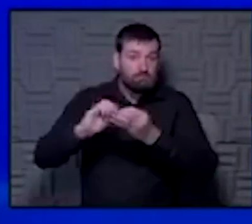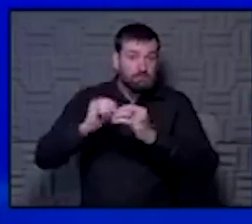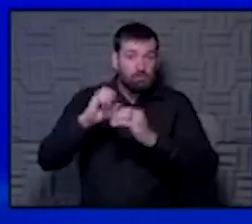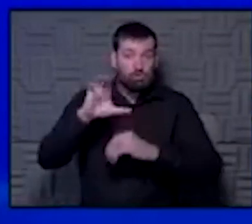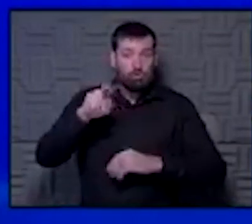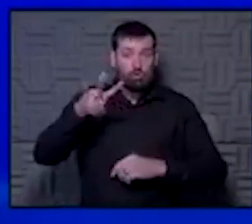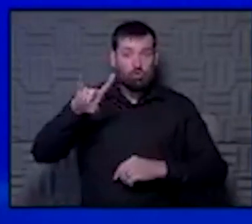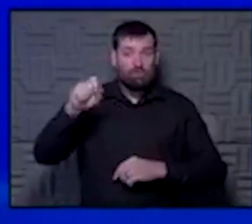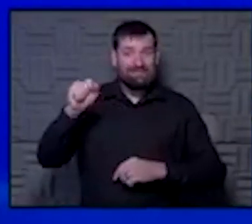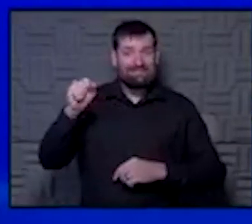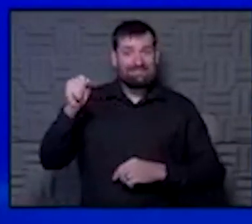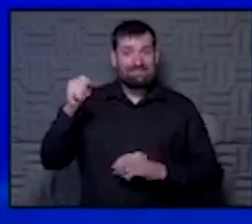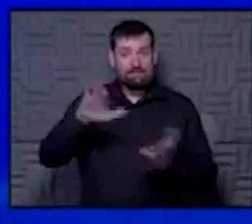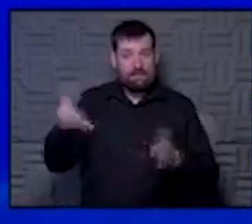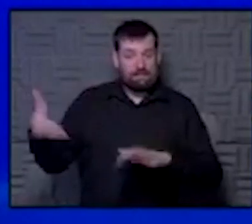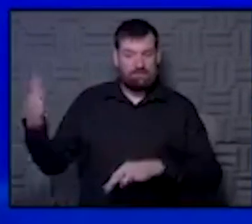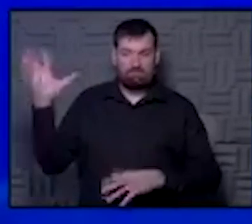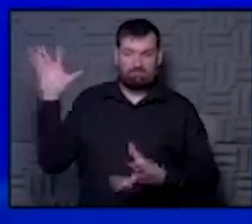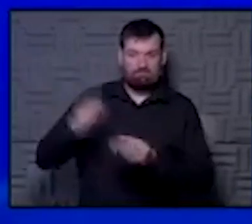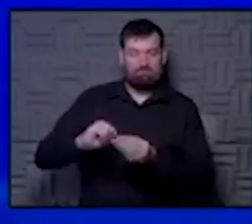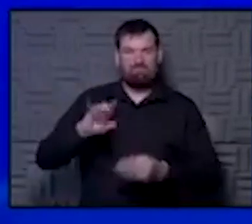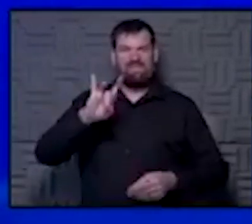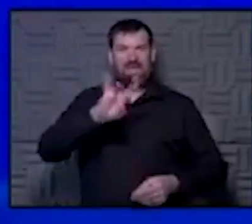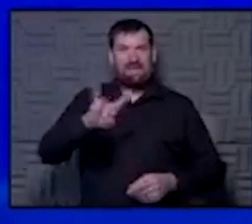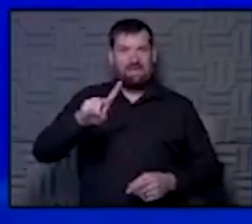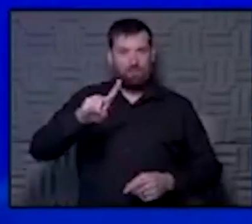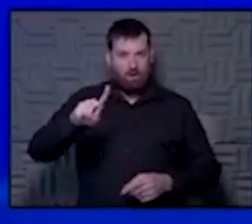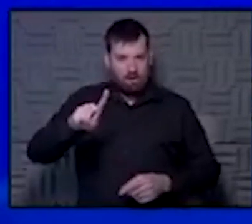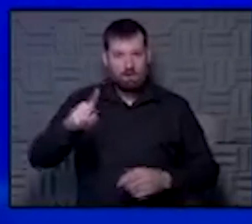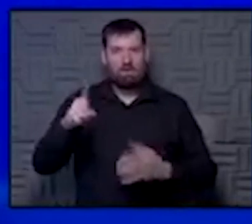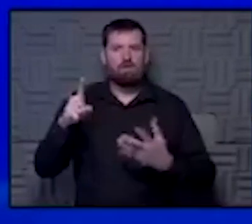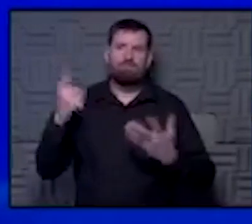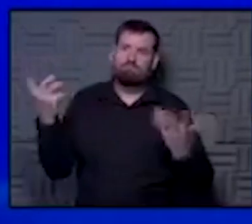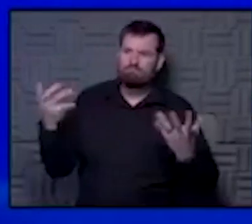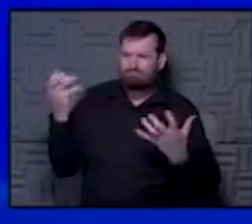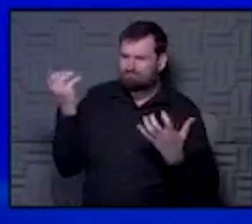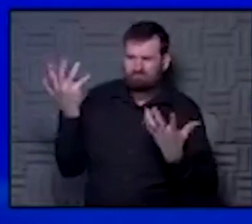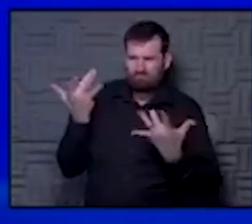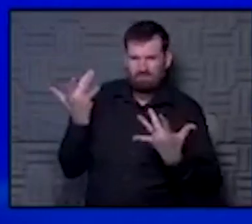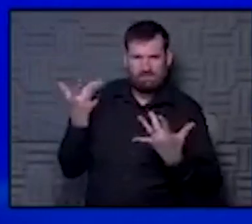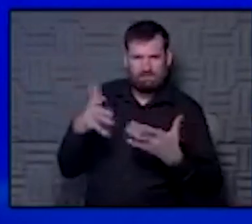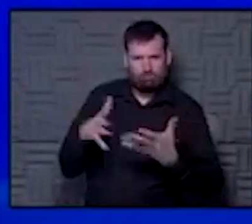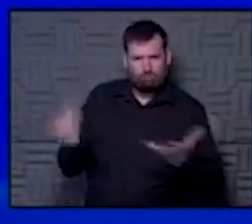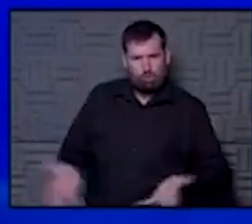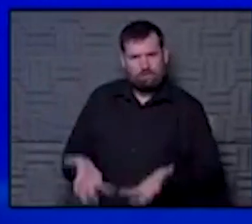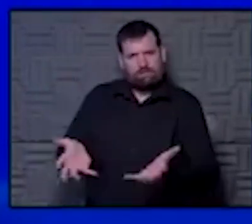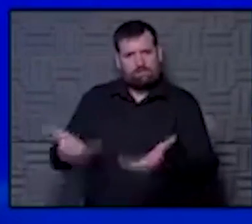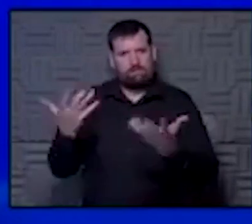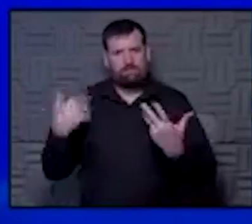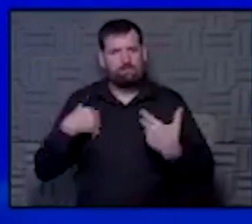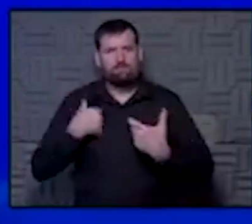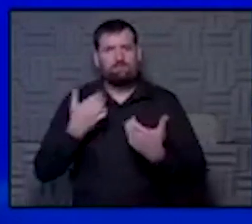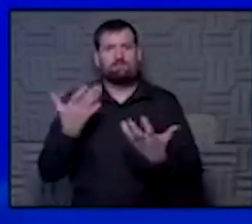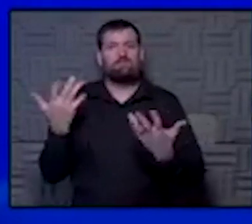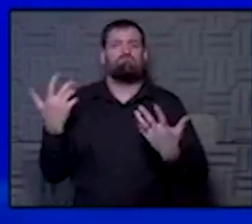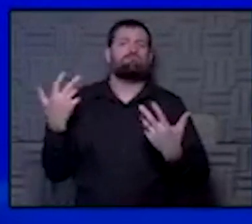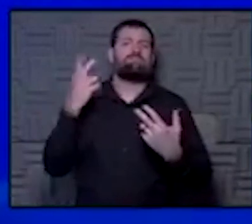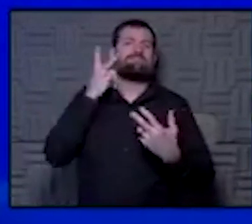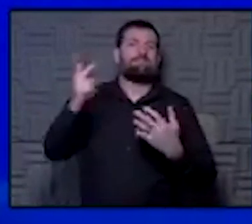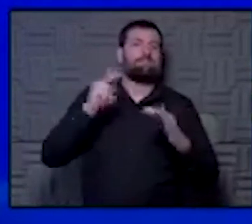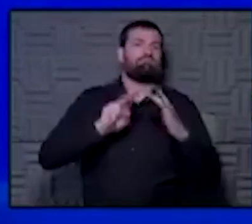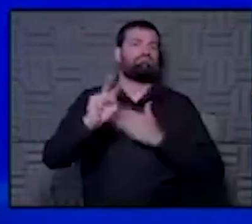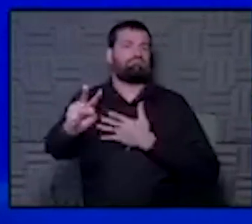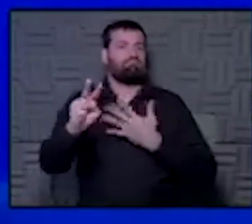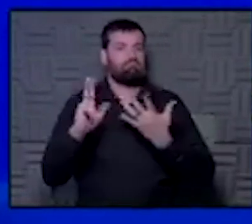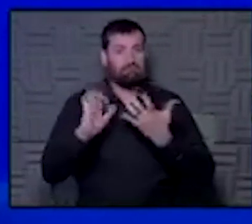COVID-19 deaths at 81. What is driving this? What do you expect to happen in the coming weeks in terms of the death rate, and how can we slow